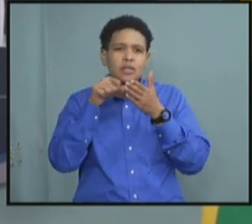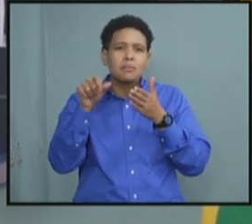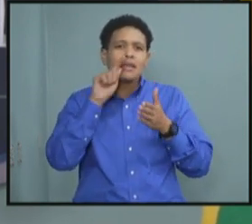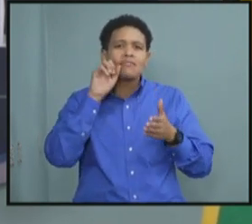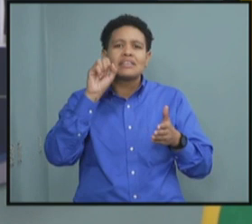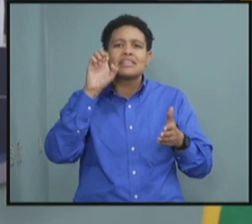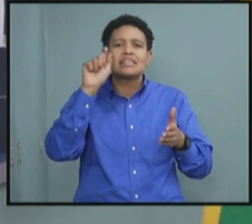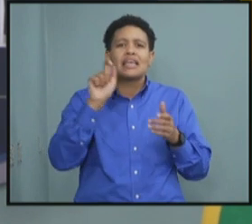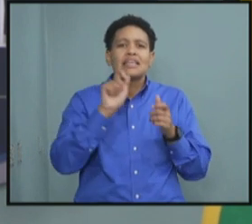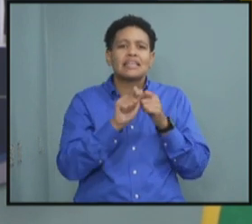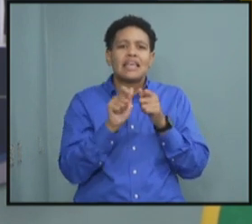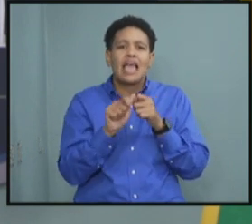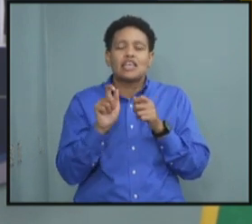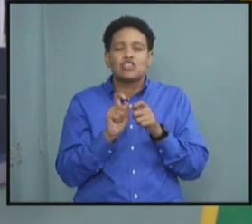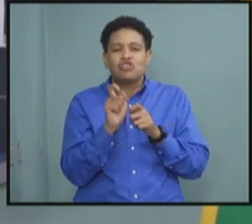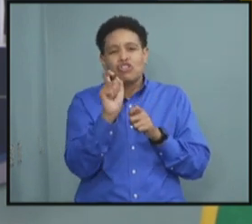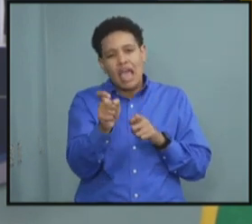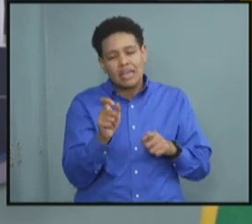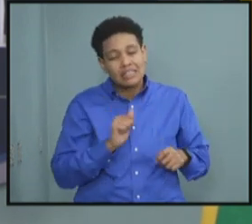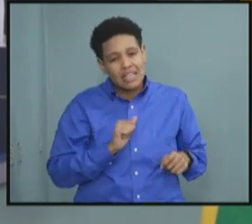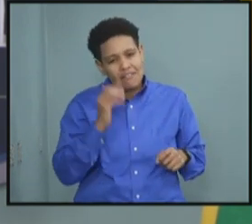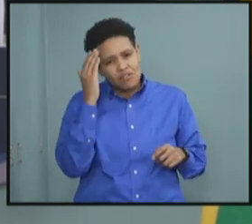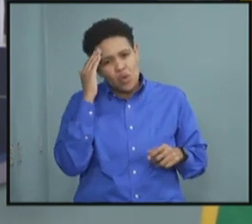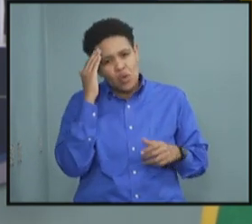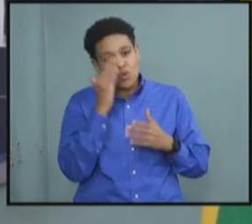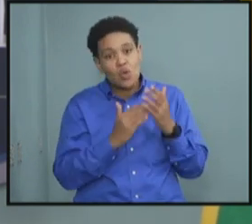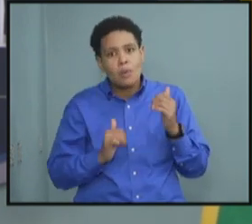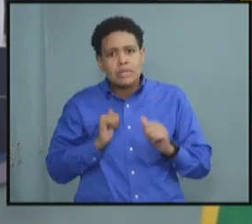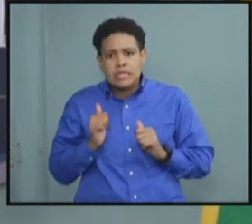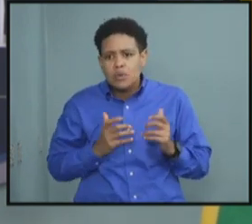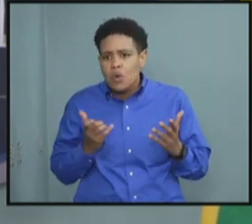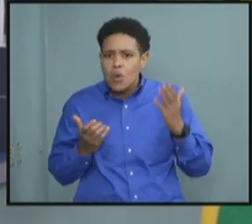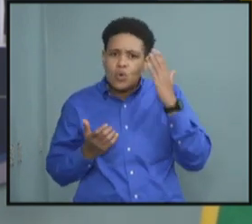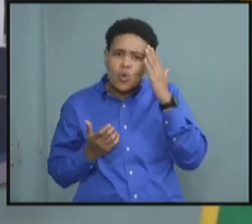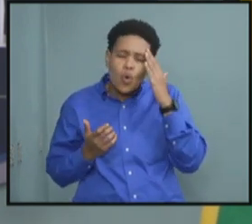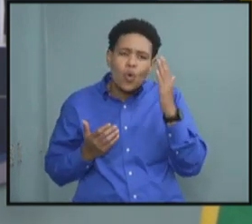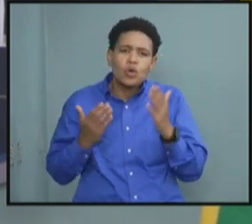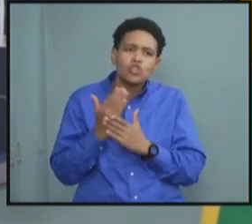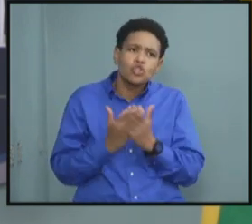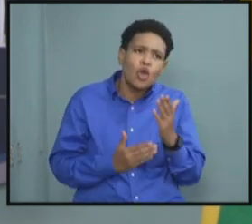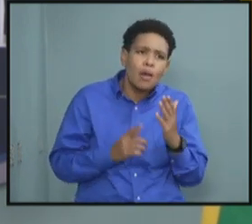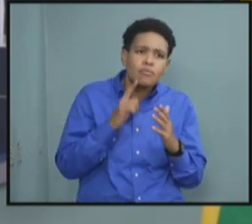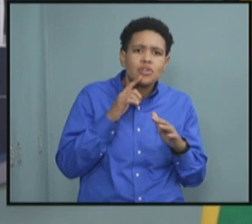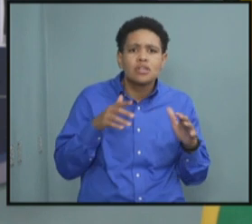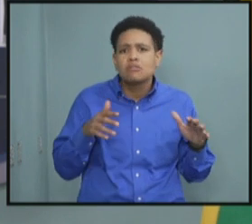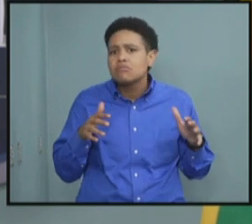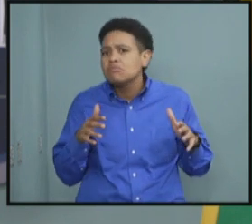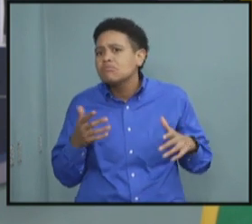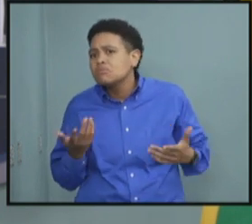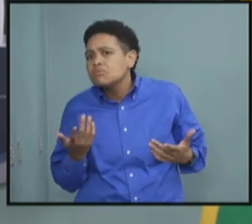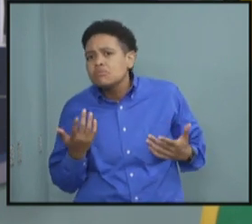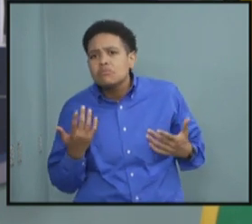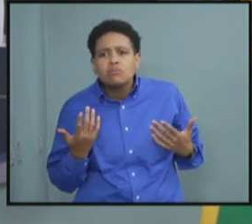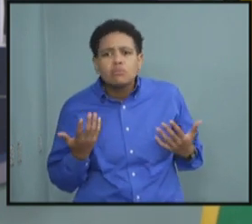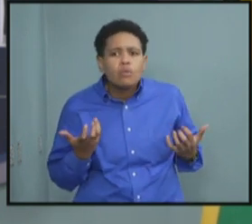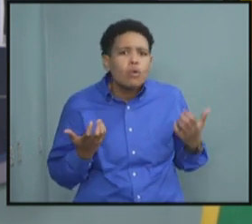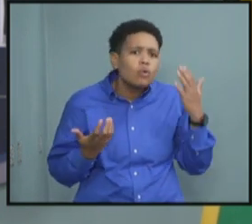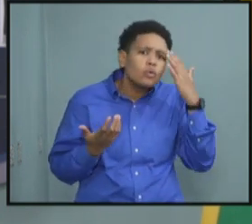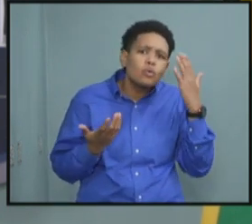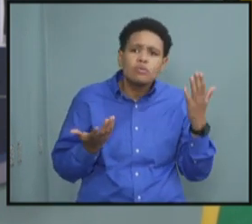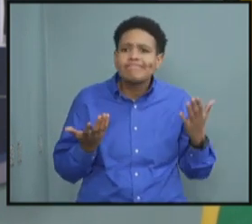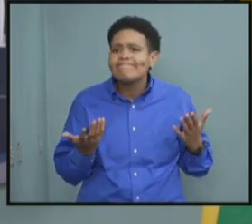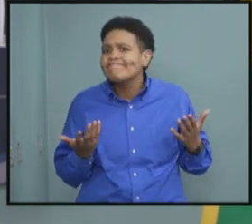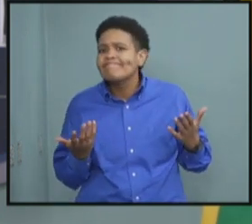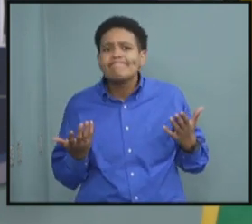cash grants, and I know that there is some eagerness and indeed some anxiety among persons who have